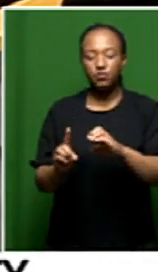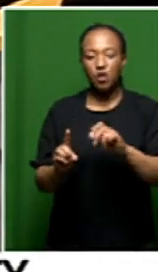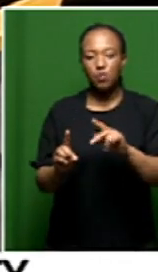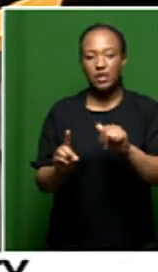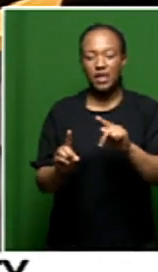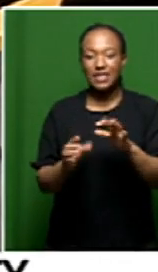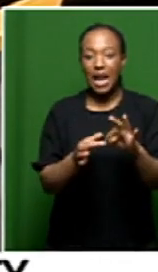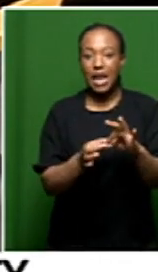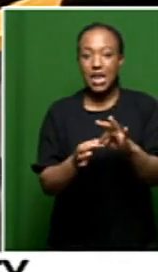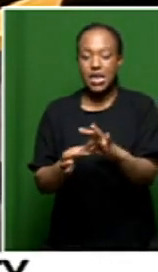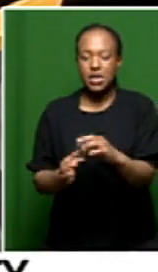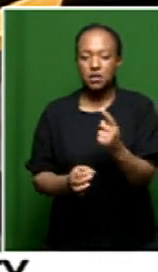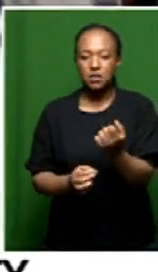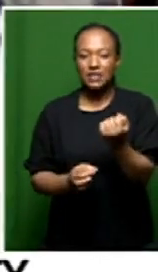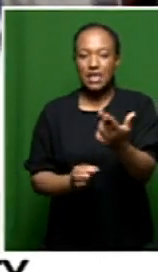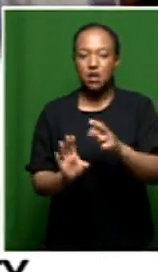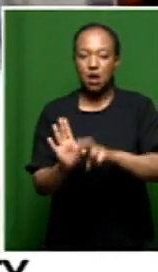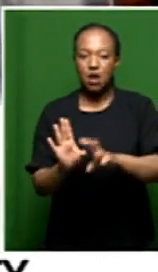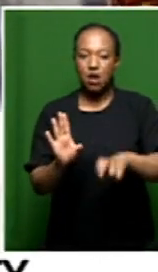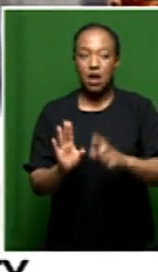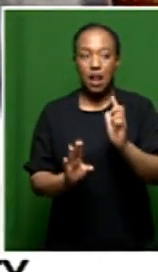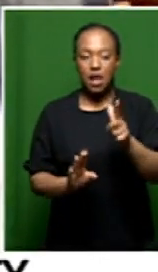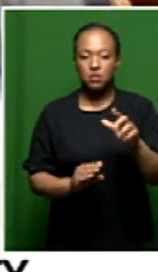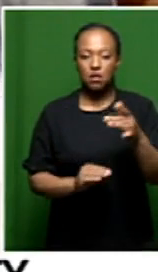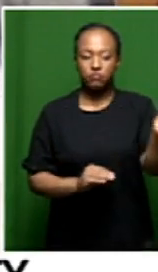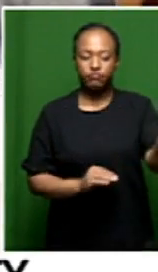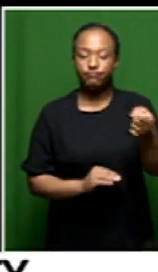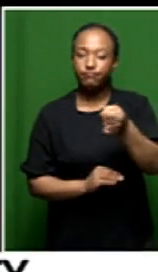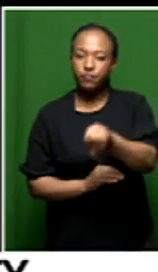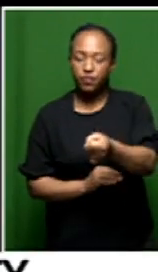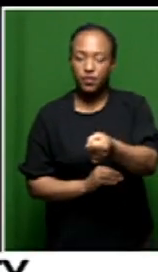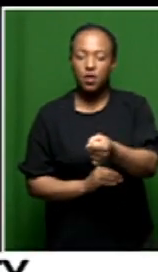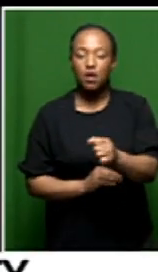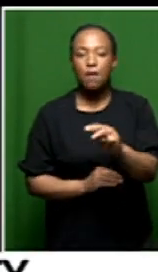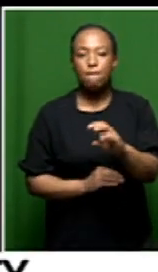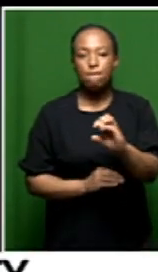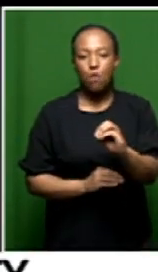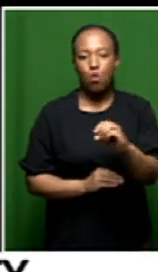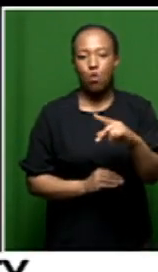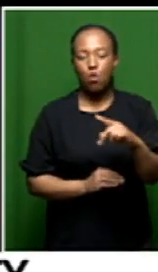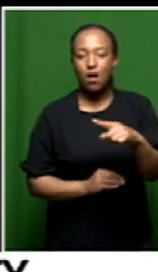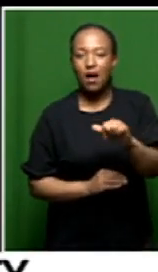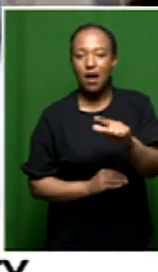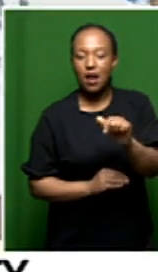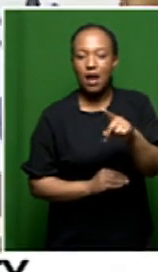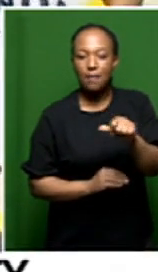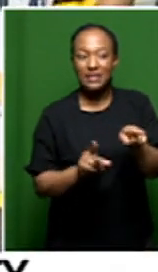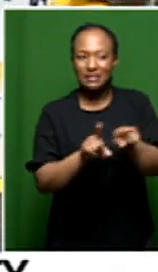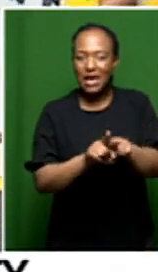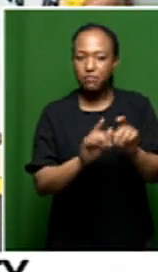the tender. Months later, Msimanga was replaced by Stevens Mukhalapa. But he too couldn't serve with